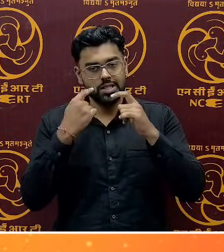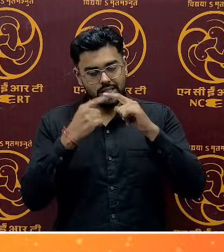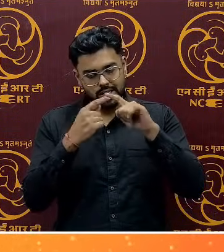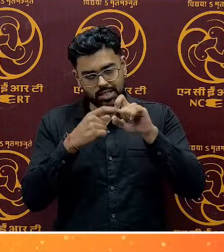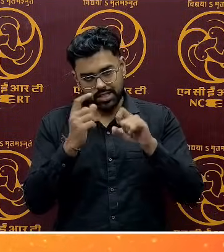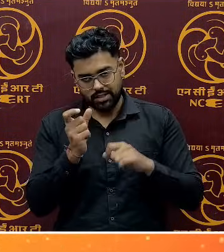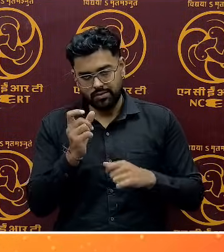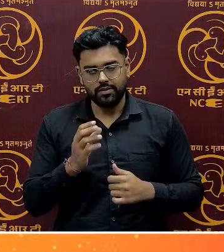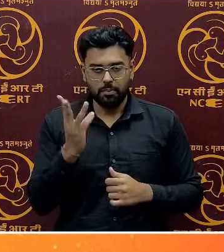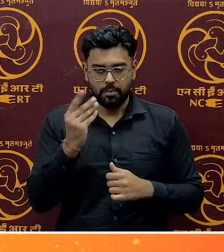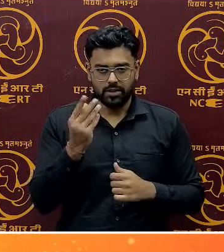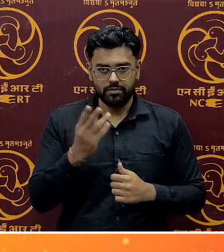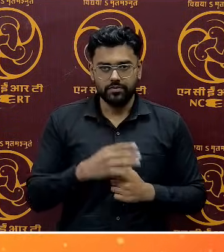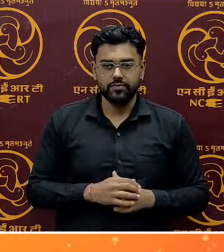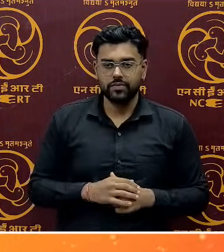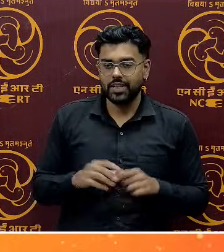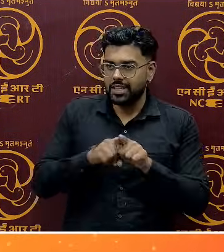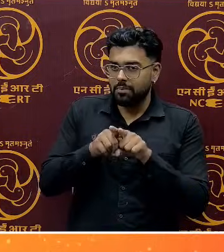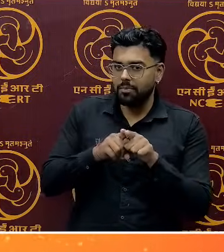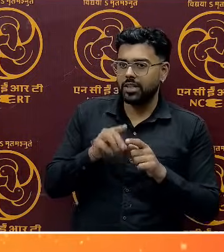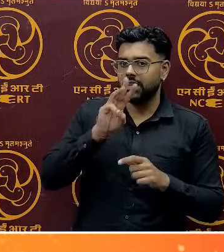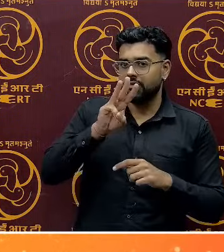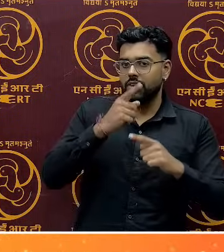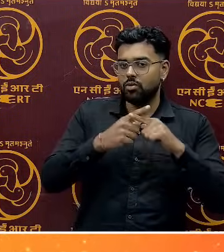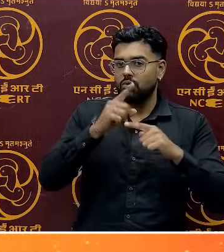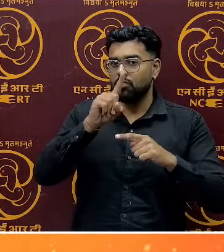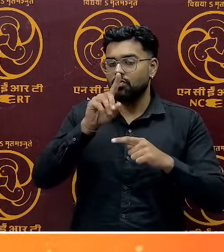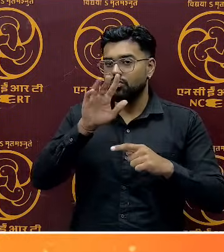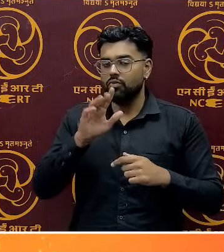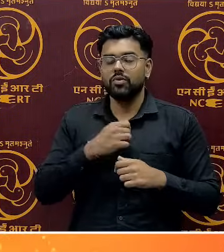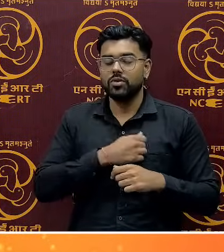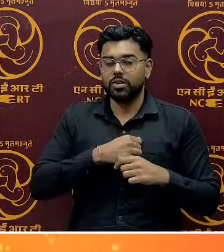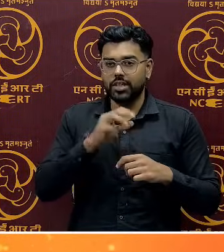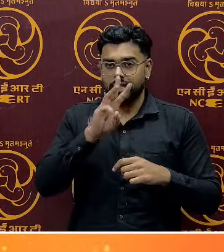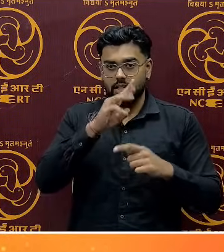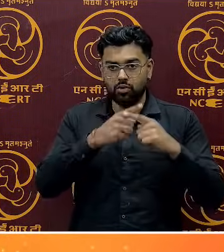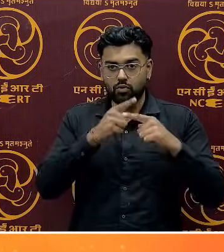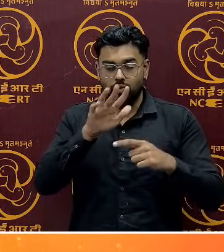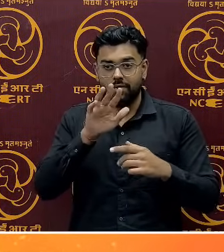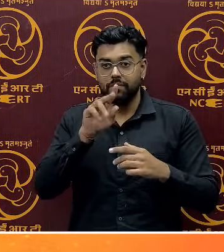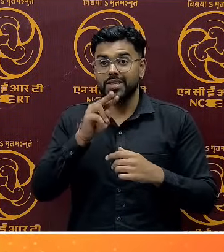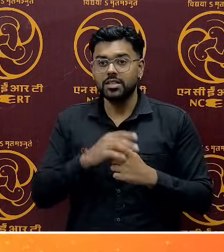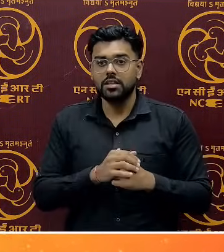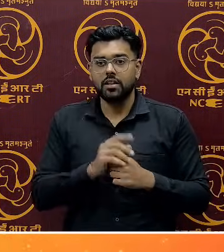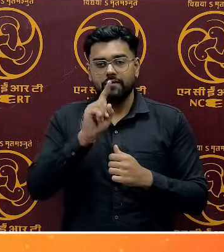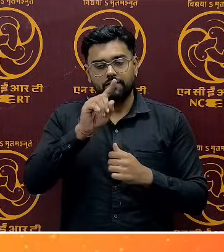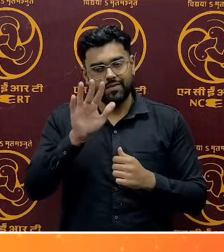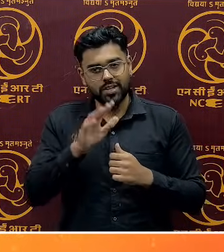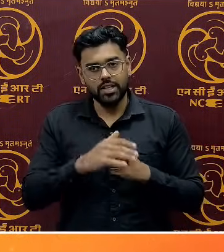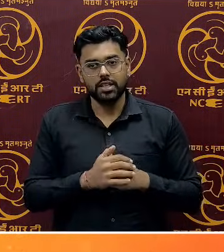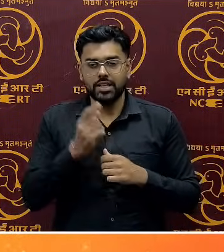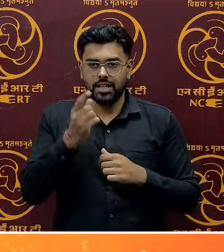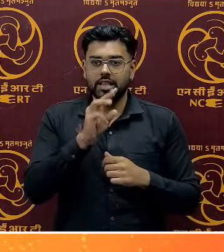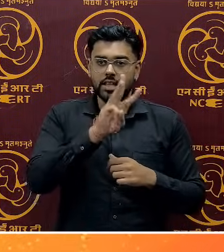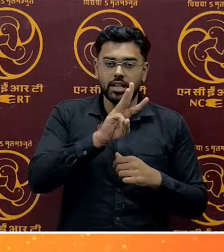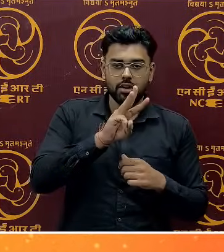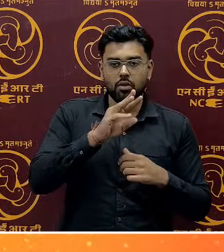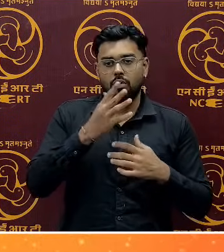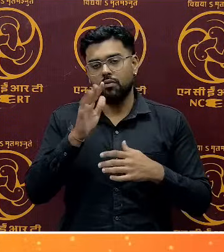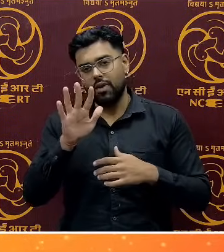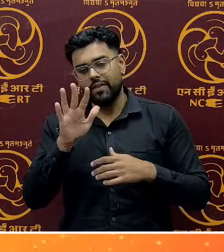is false, children. Like 3 into 5, 15, divisible by 3 and 5 both. Yes, good. prime numbers do not have